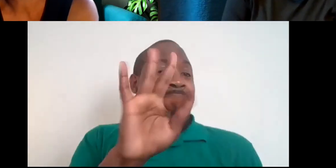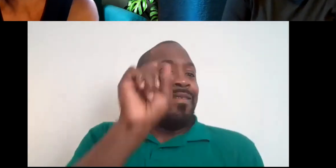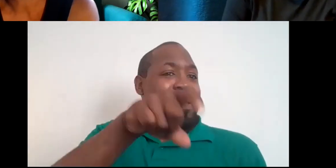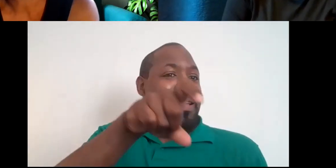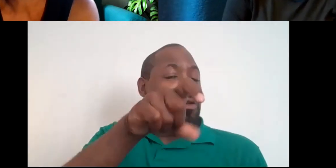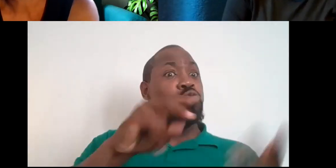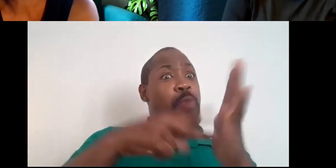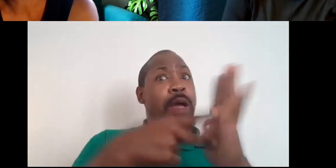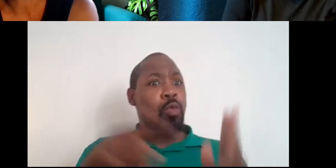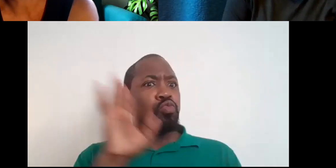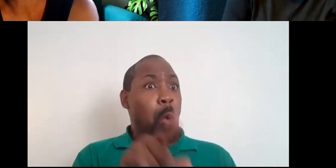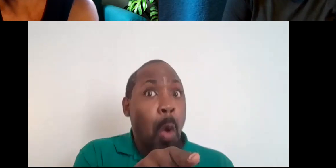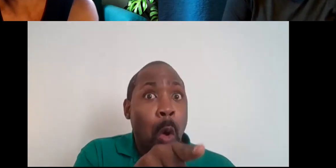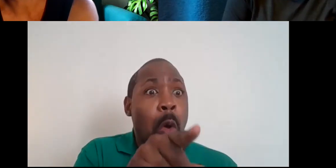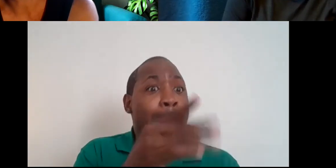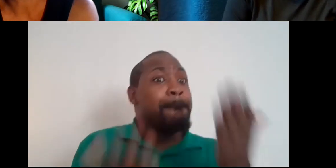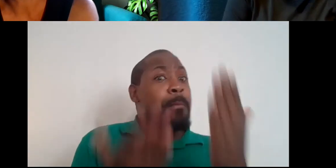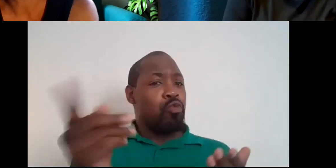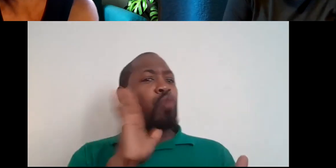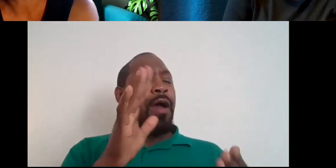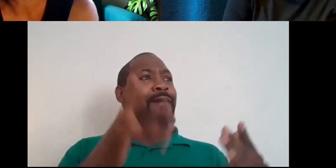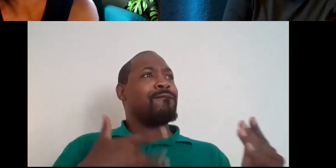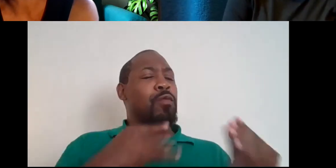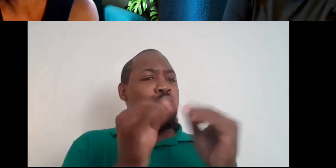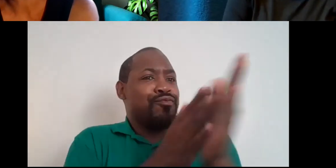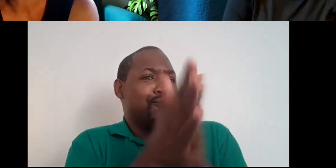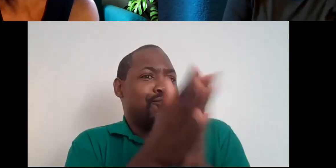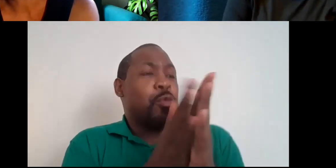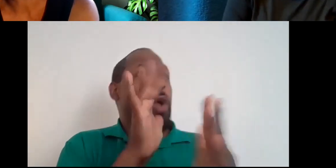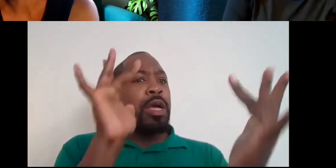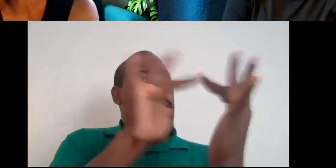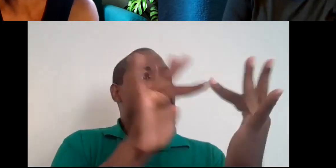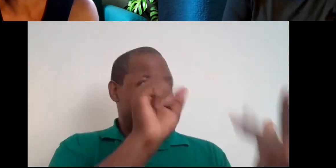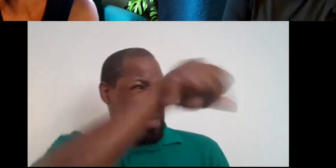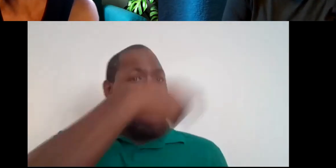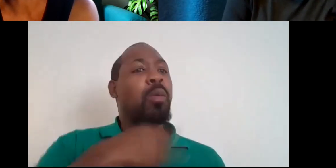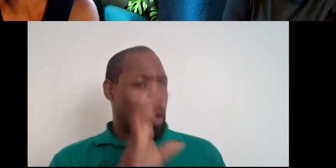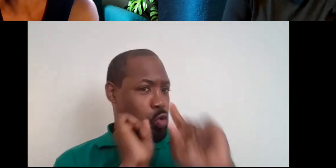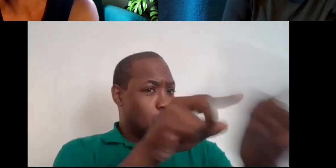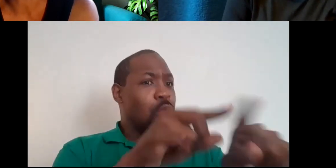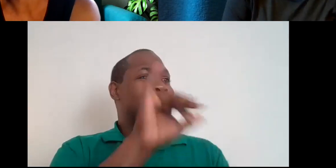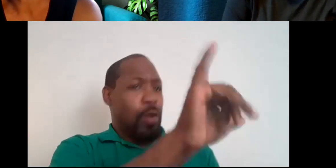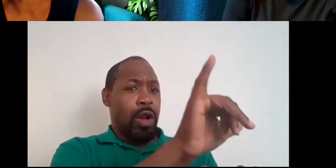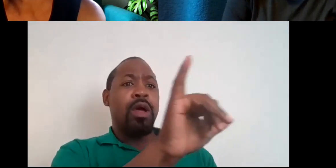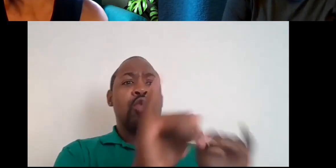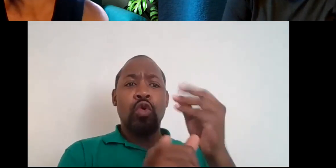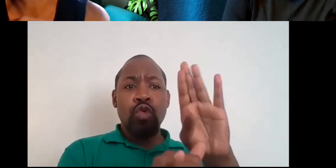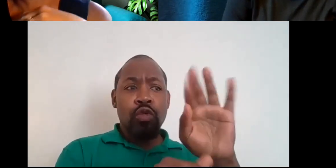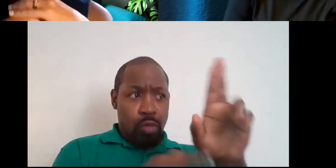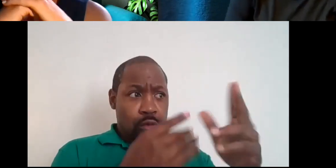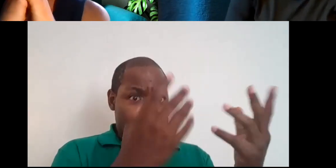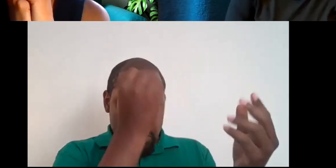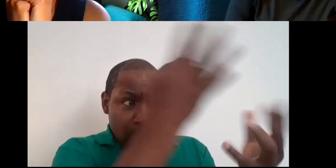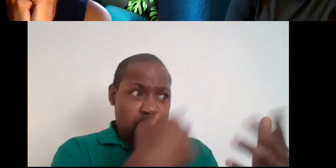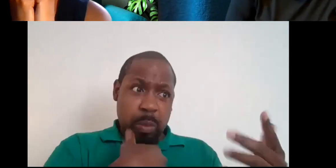to emphasize that they're going to provide an interpreter if needed, because the deaf people feel more motivated. They'll reach out, they'll go